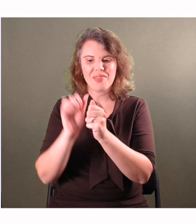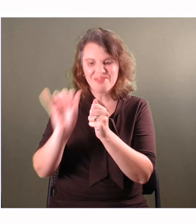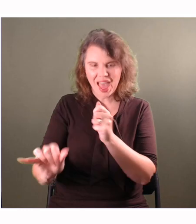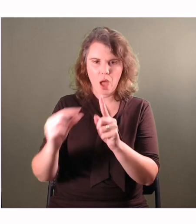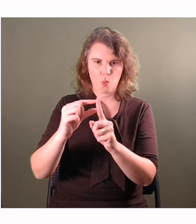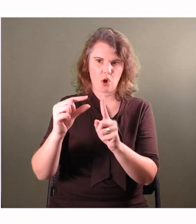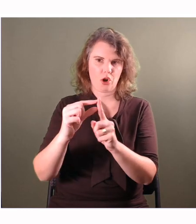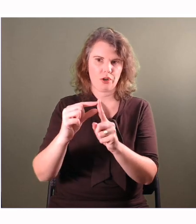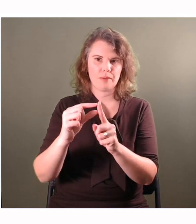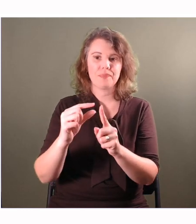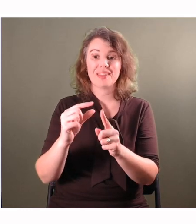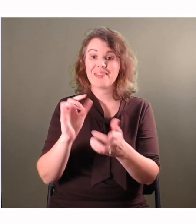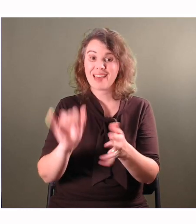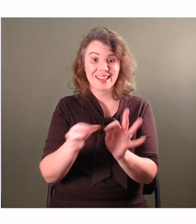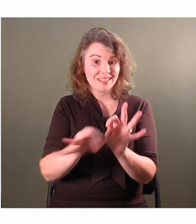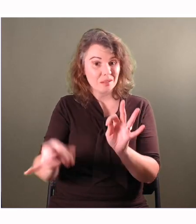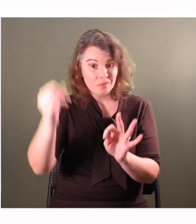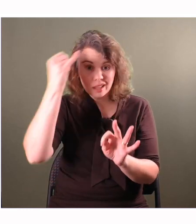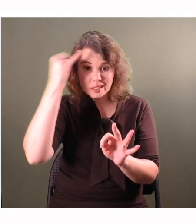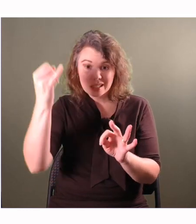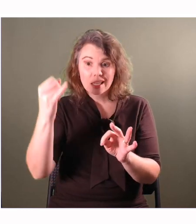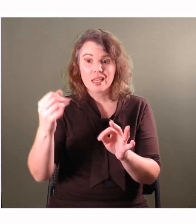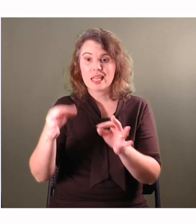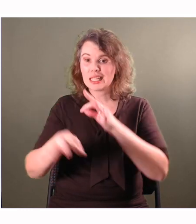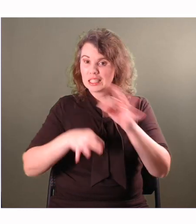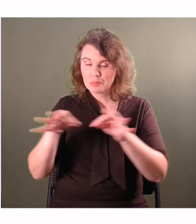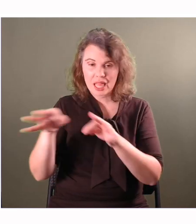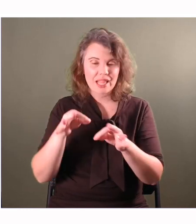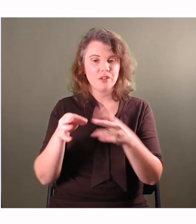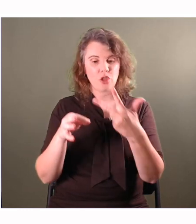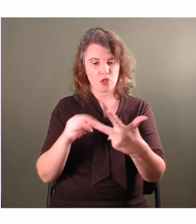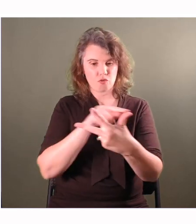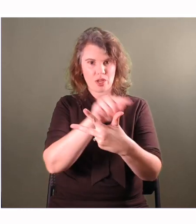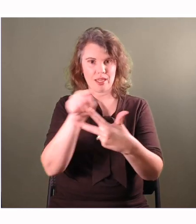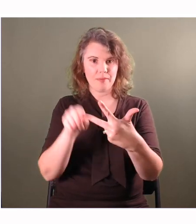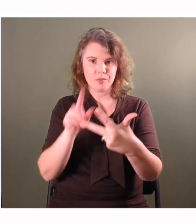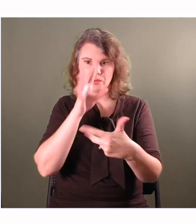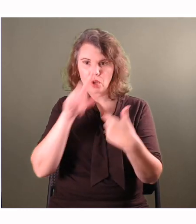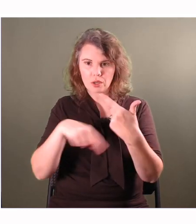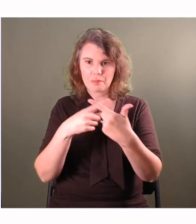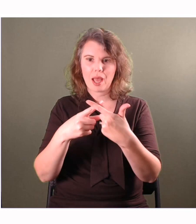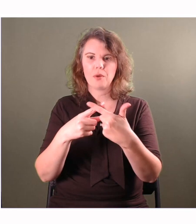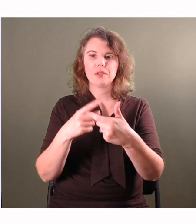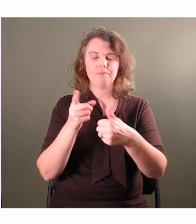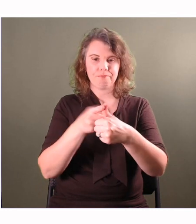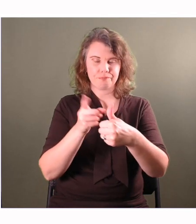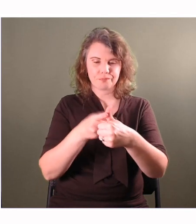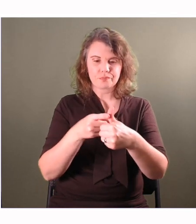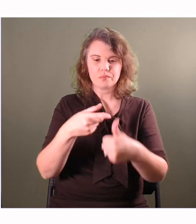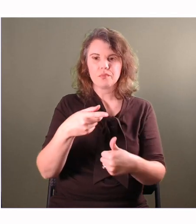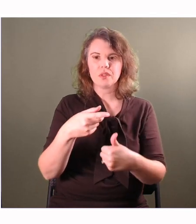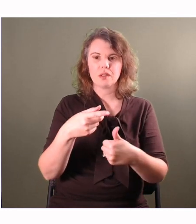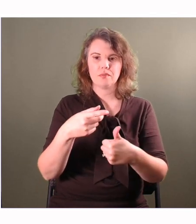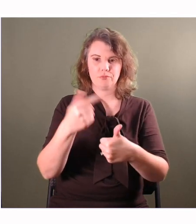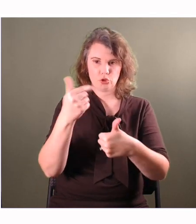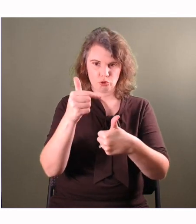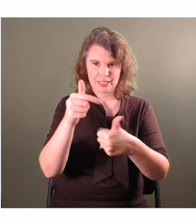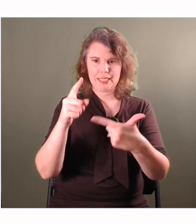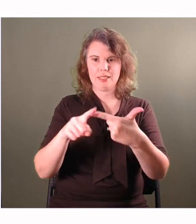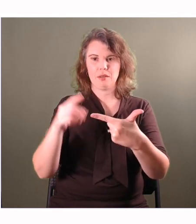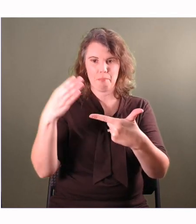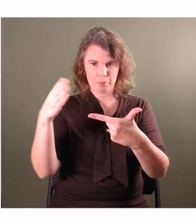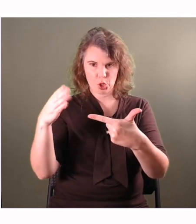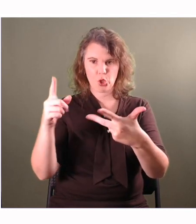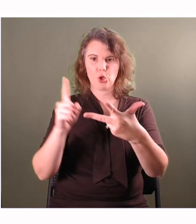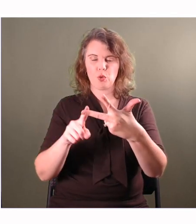to do that in the future. This simple idea explains the three things we've talked about so far: the phonotactic regularity